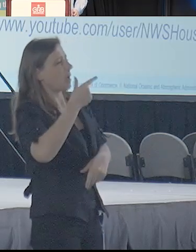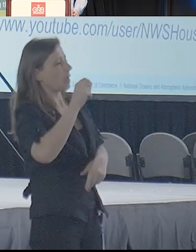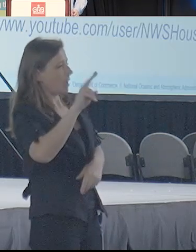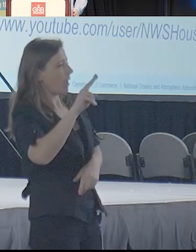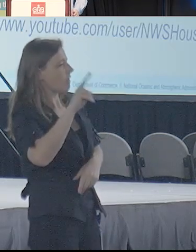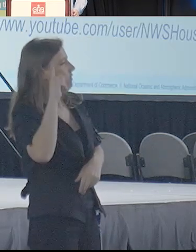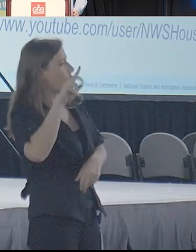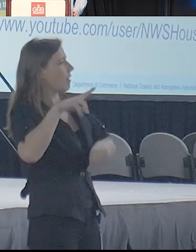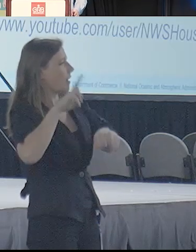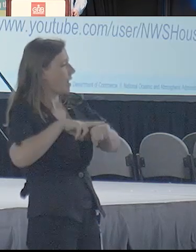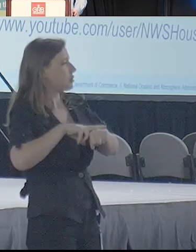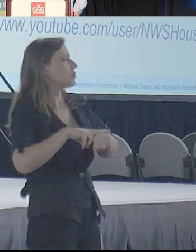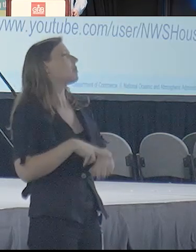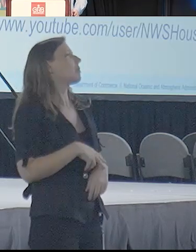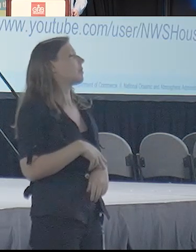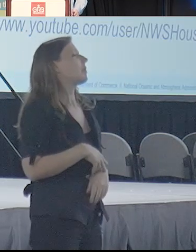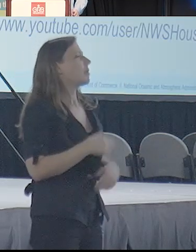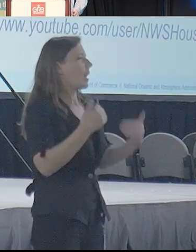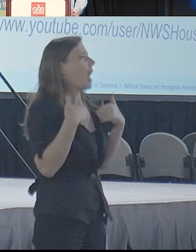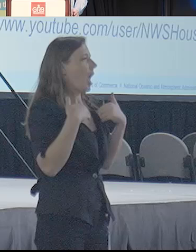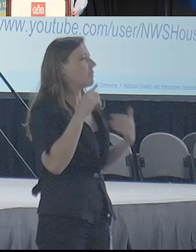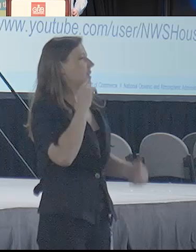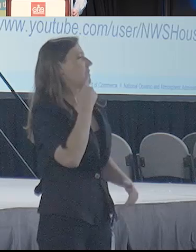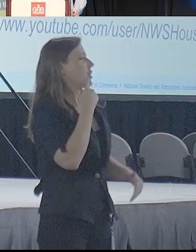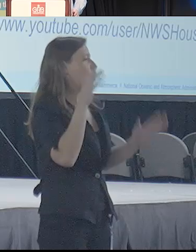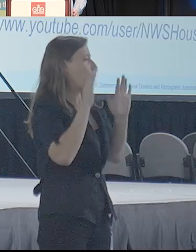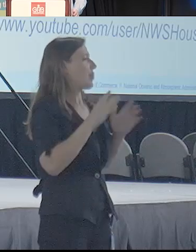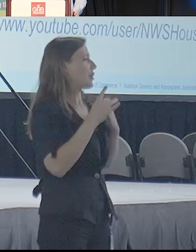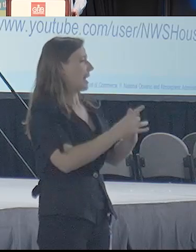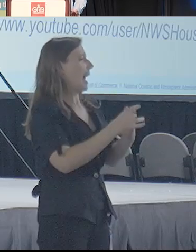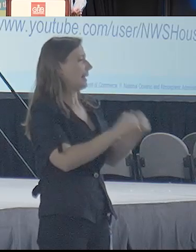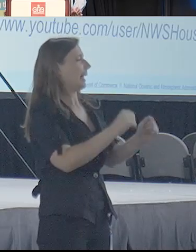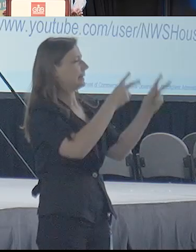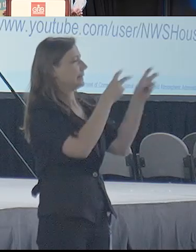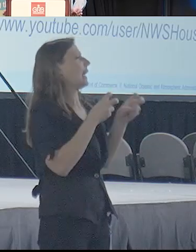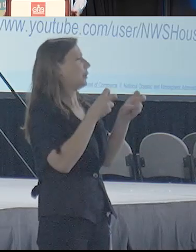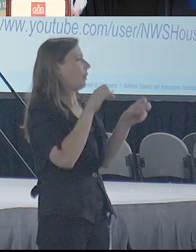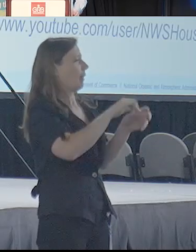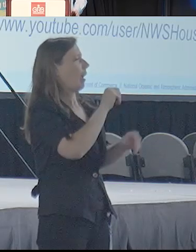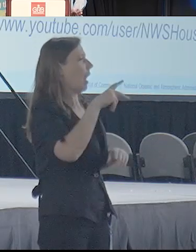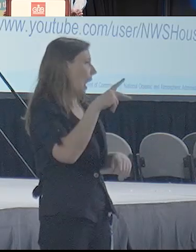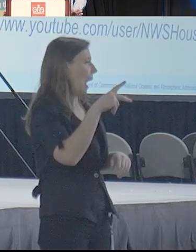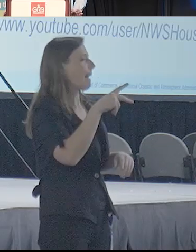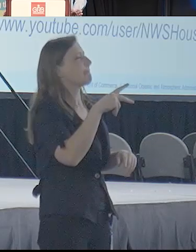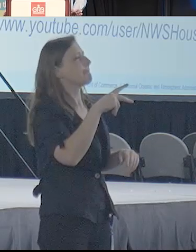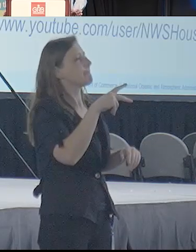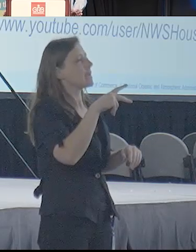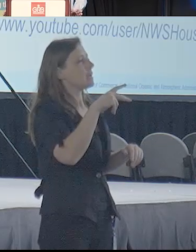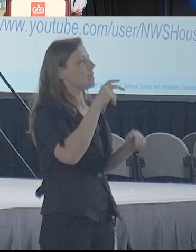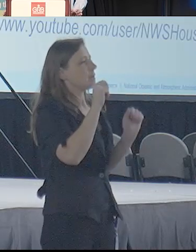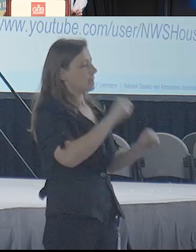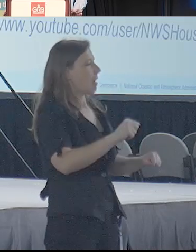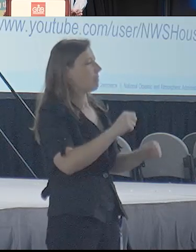there's a hurricane and severe weather guide there on the Houston website. You can download that. You can get the latest information on making that